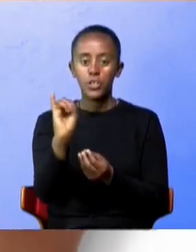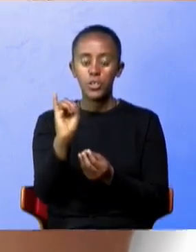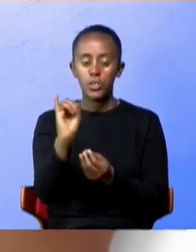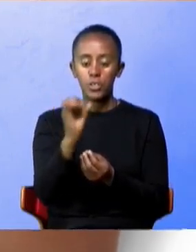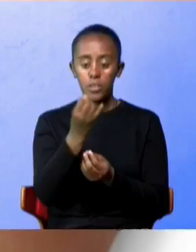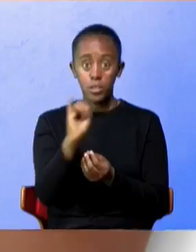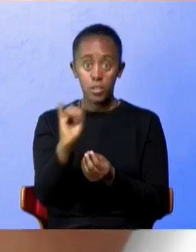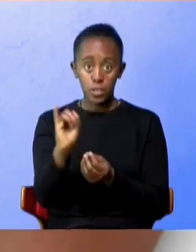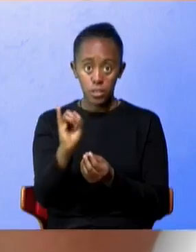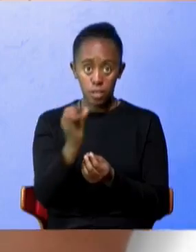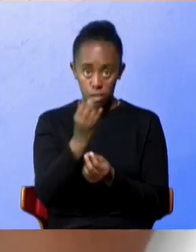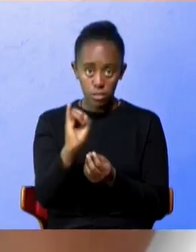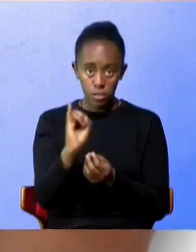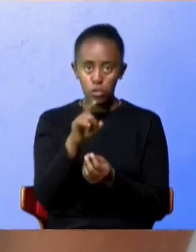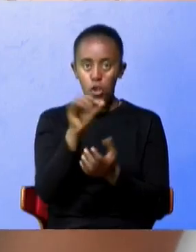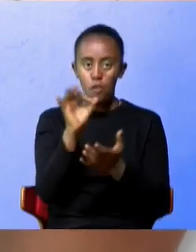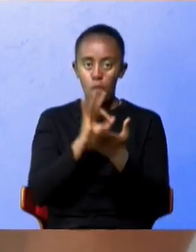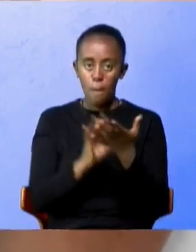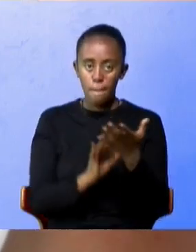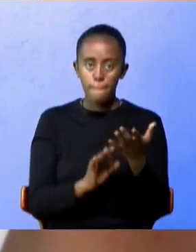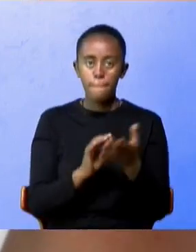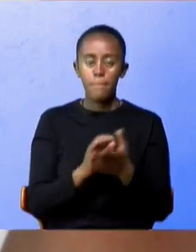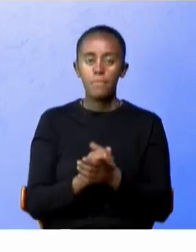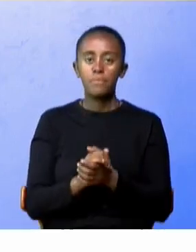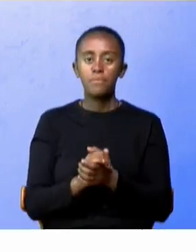in their form.